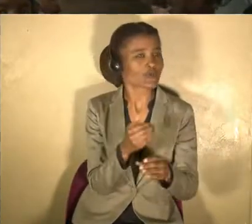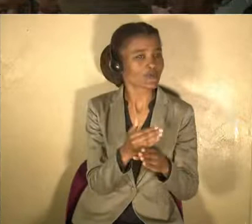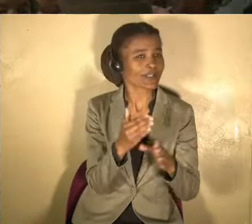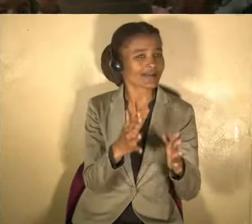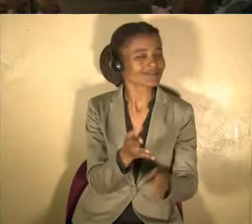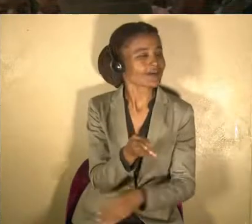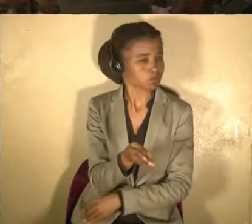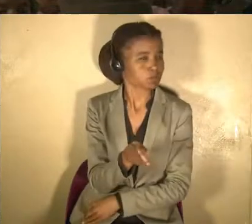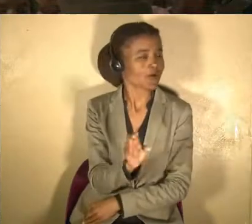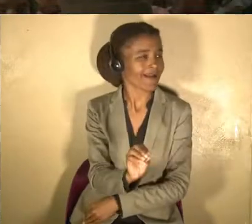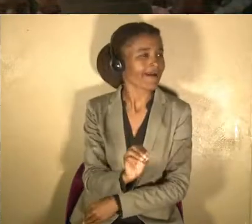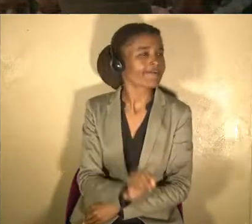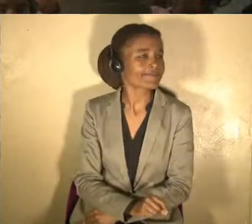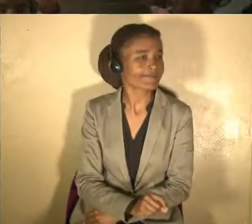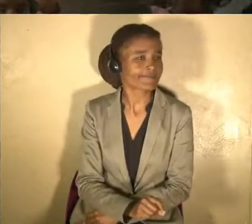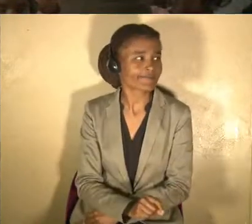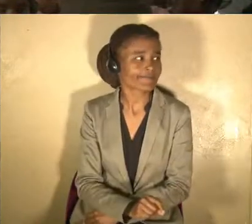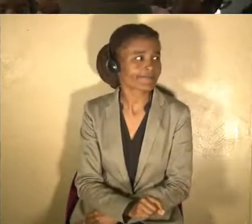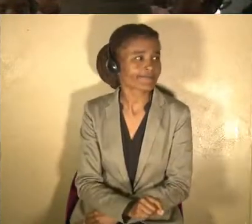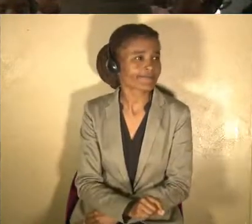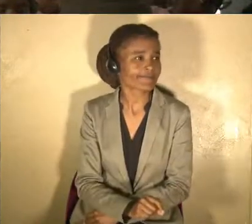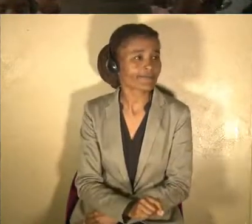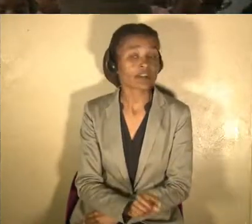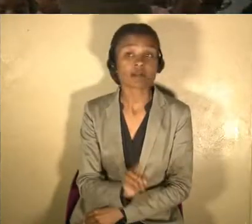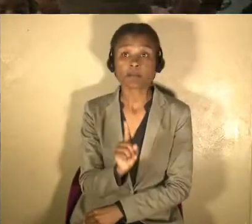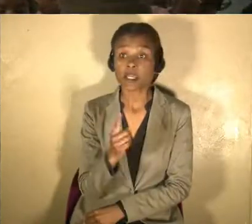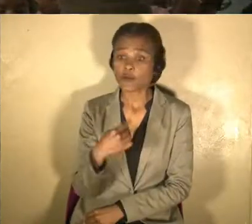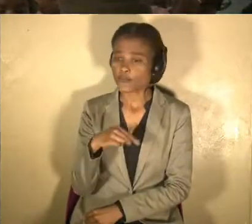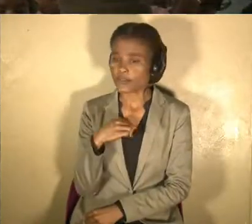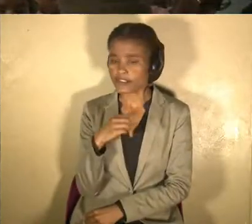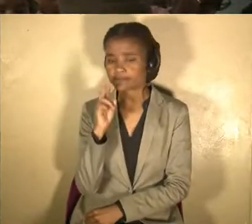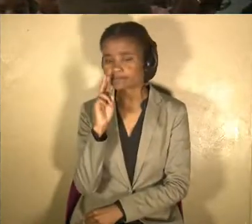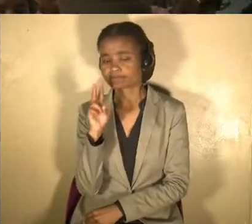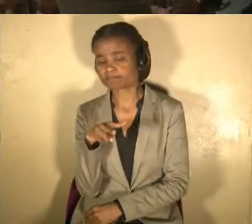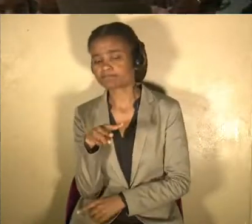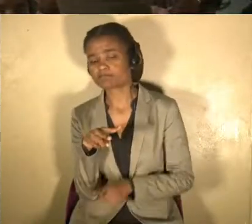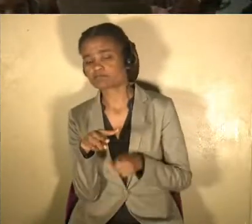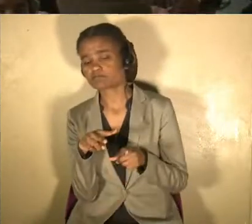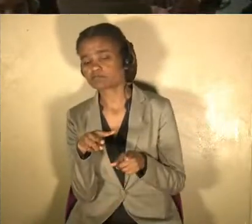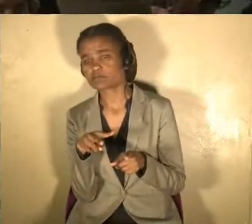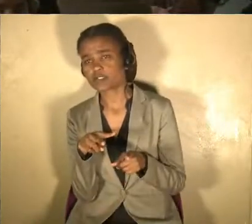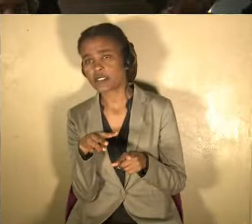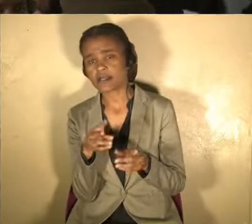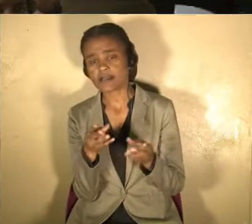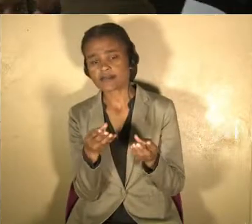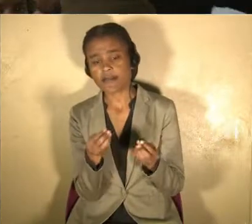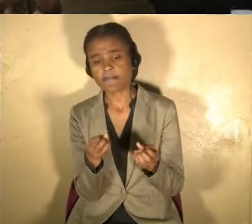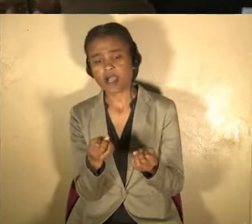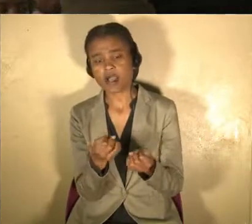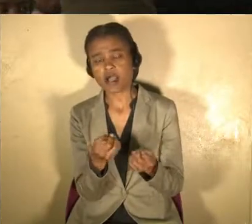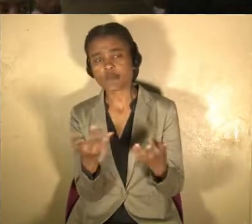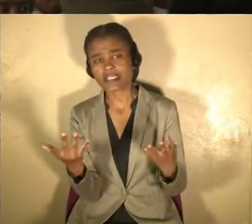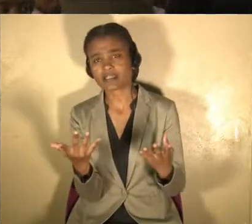at schools. Rona, looking at the number that we receive yearly,